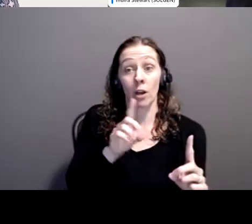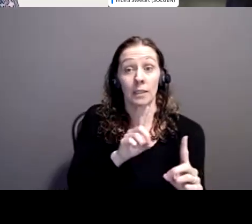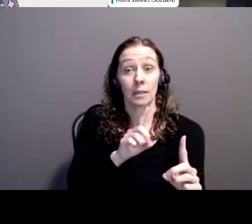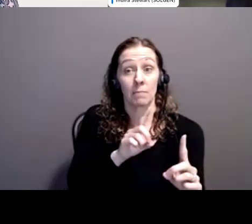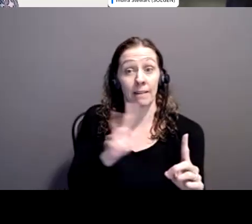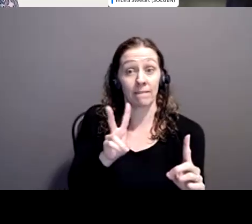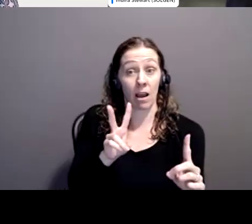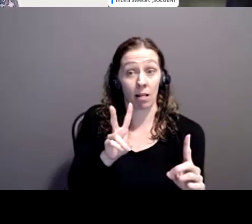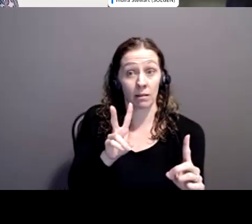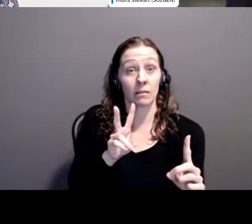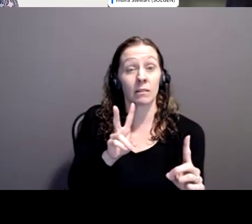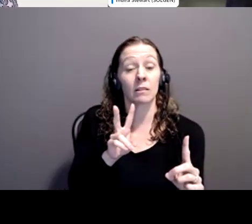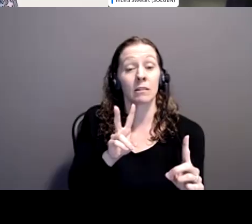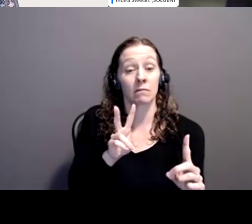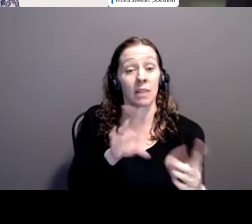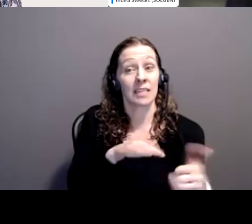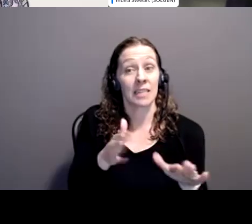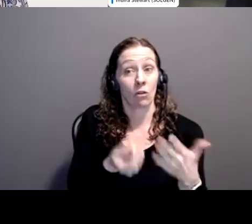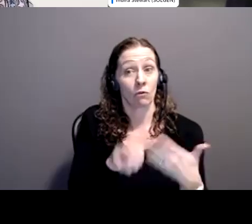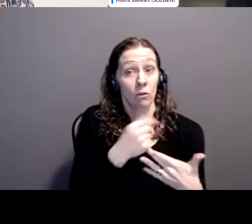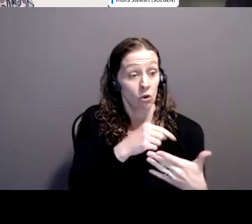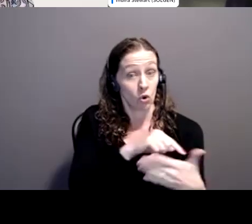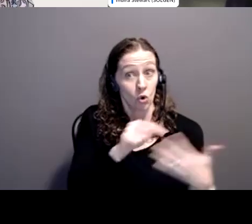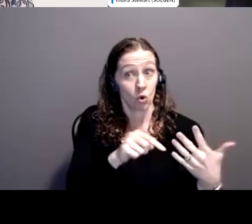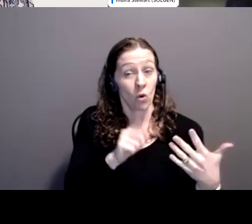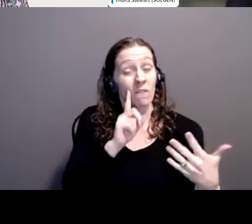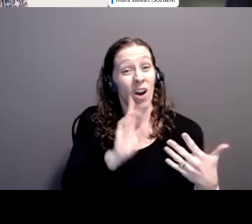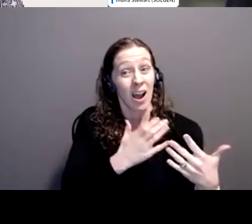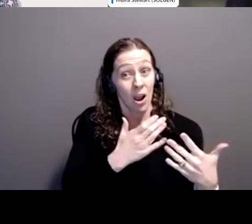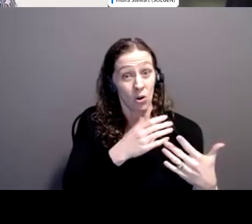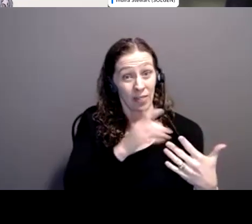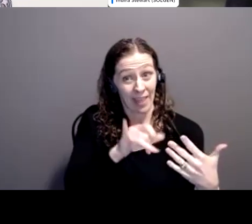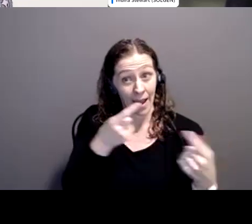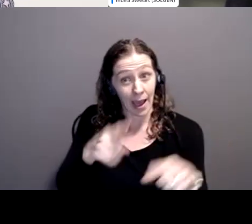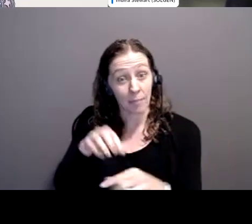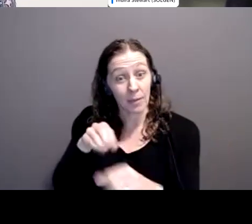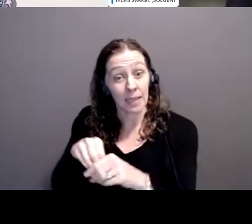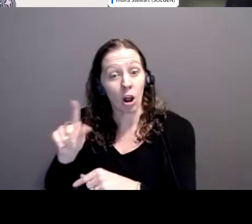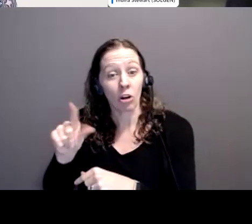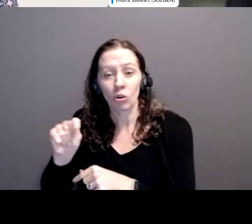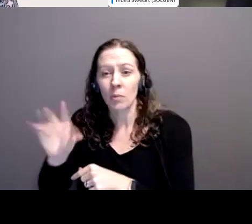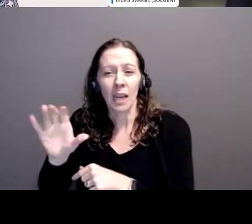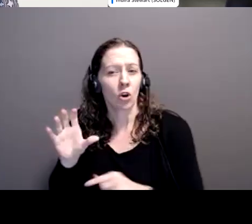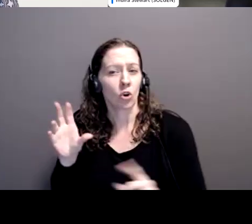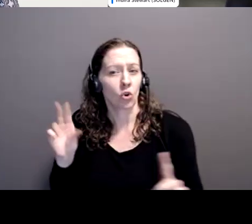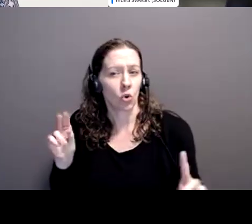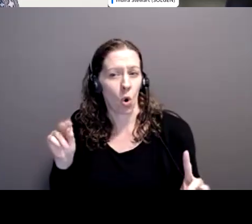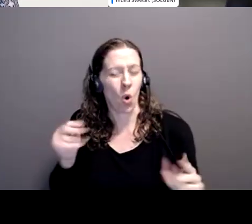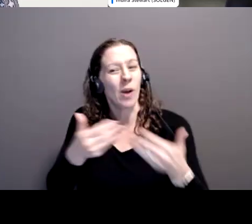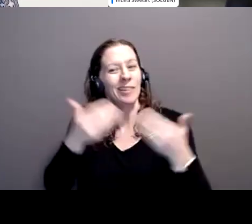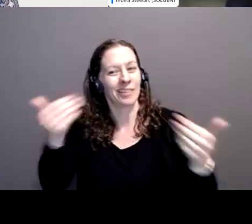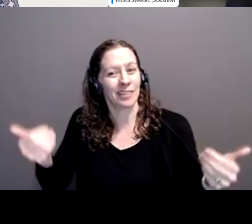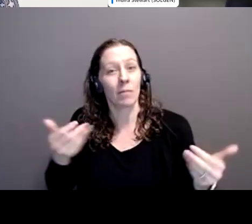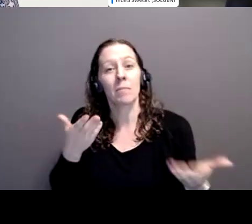cases were located in long-term care, but you may want to look at